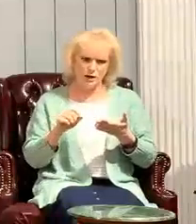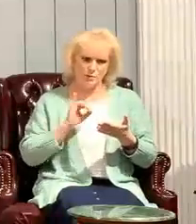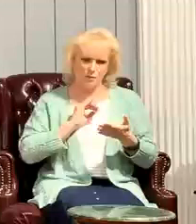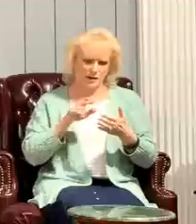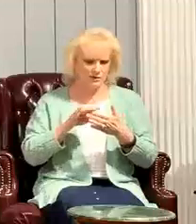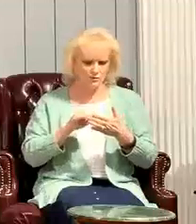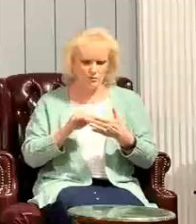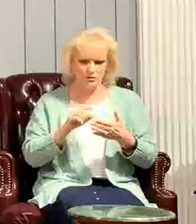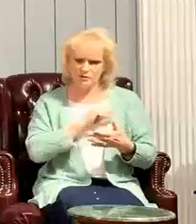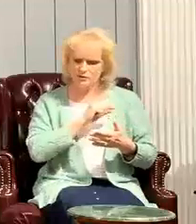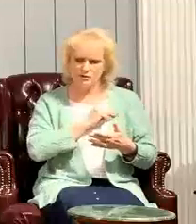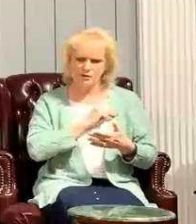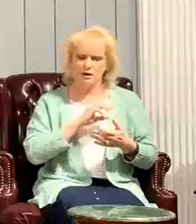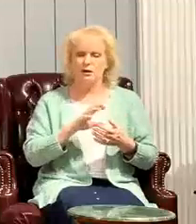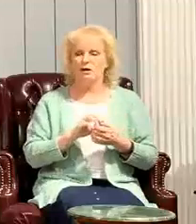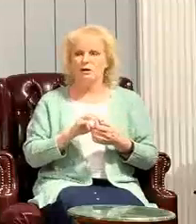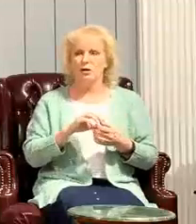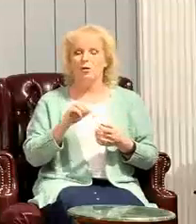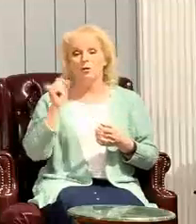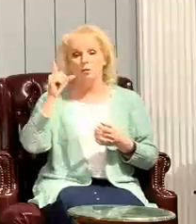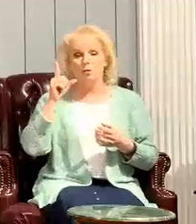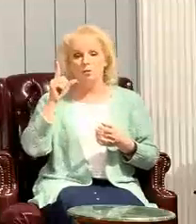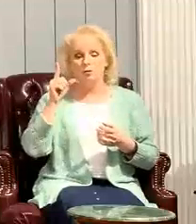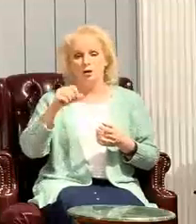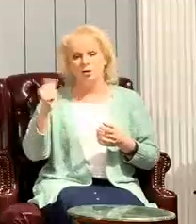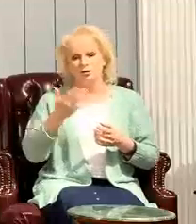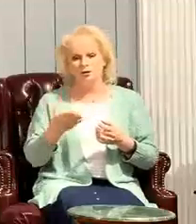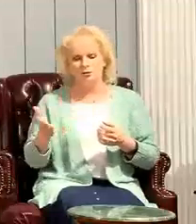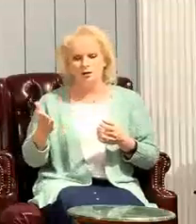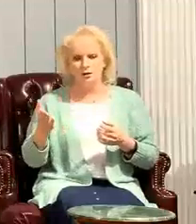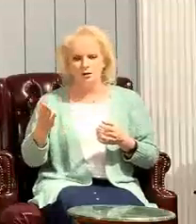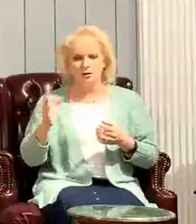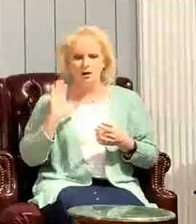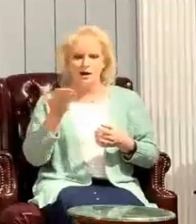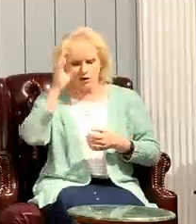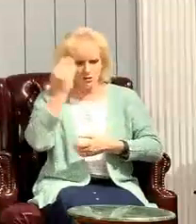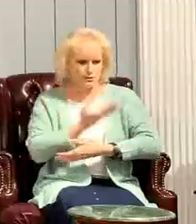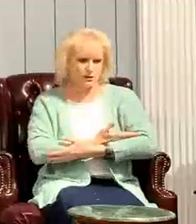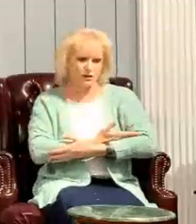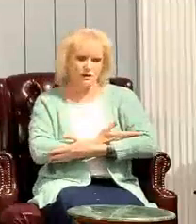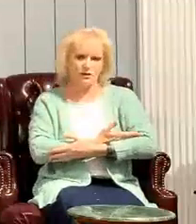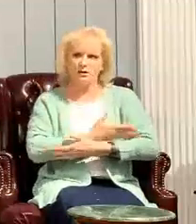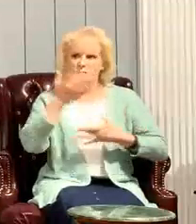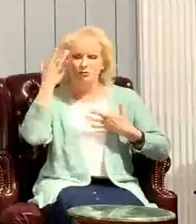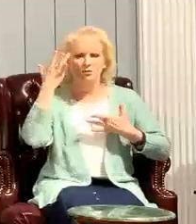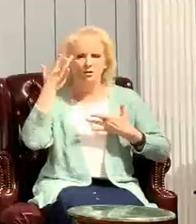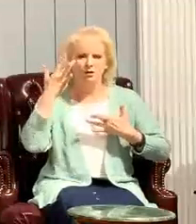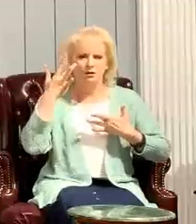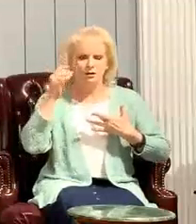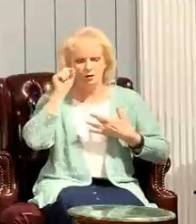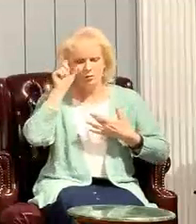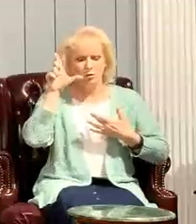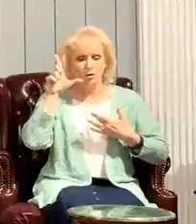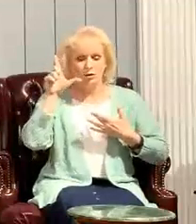I cannot. Oh, the other thing that happened. Bo got sick. We had a little baby. We woke up one morning, him crying, and he was covered head to toe